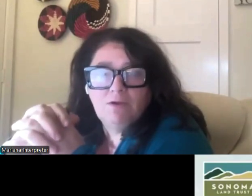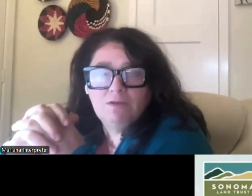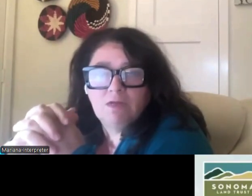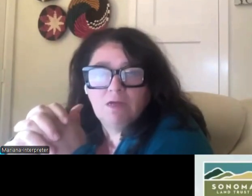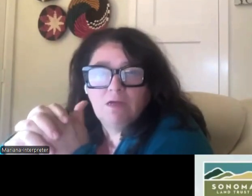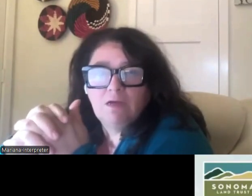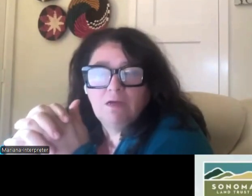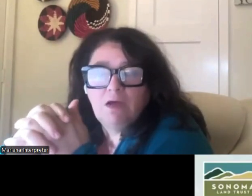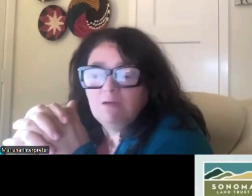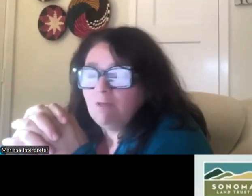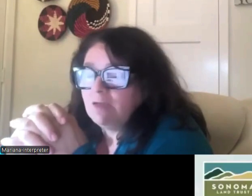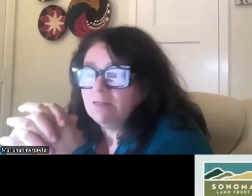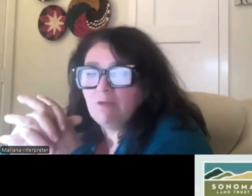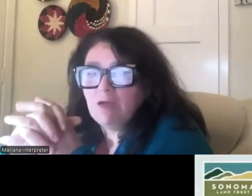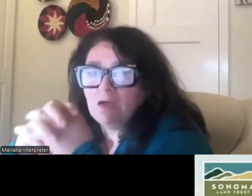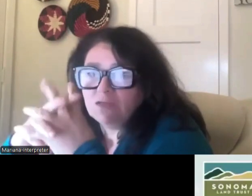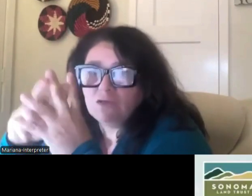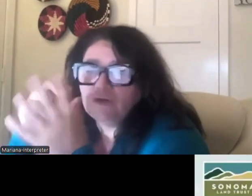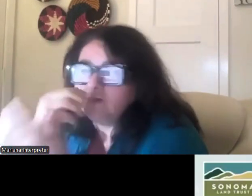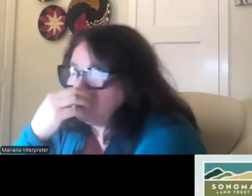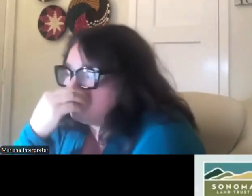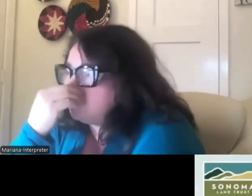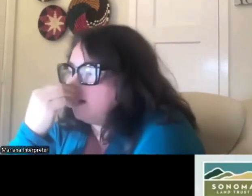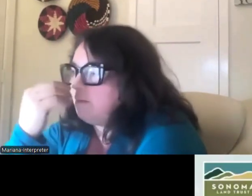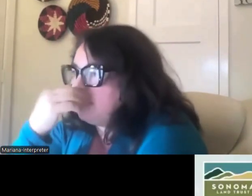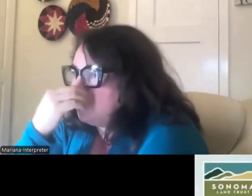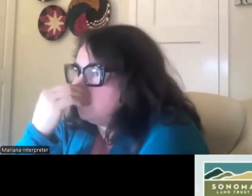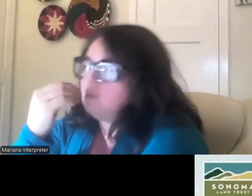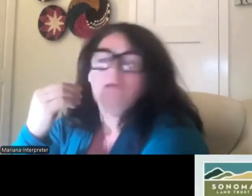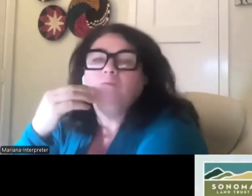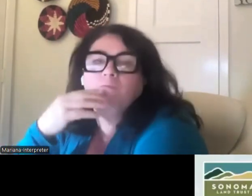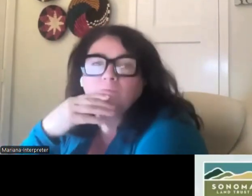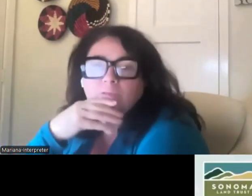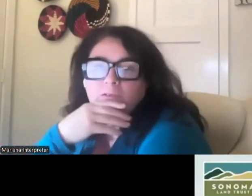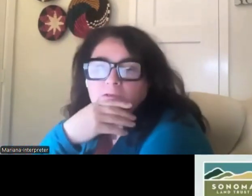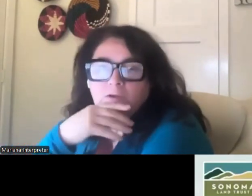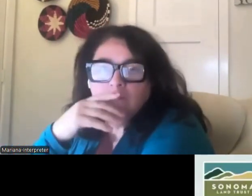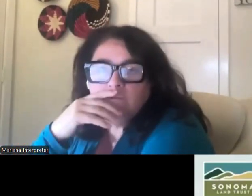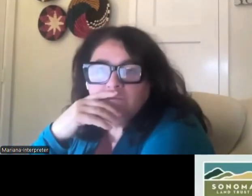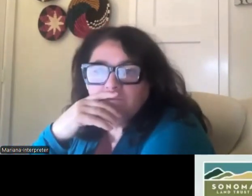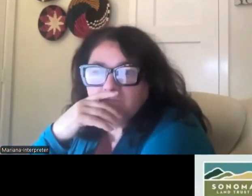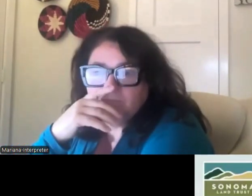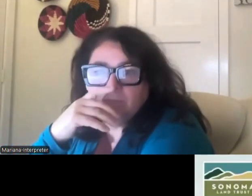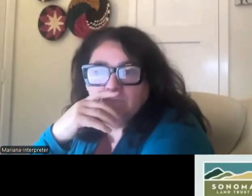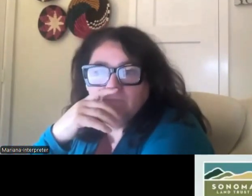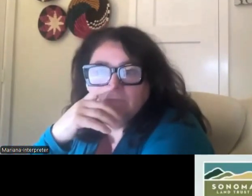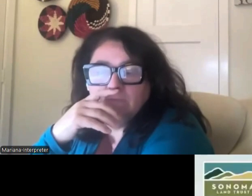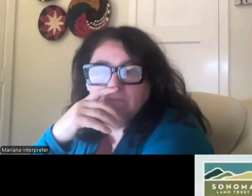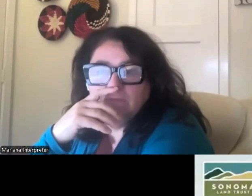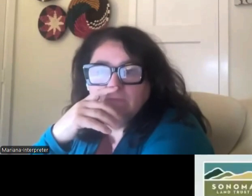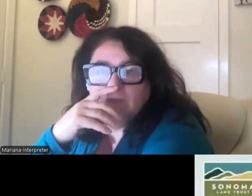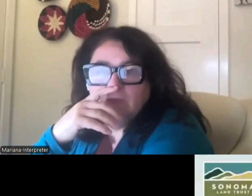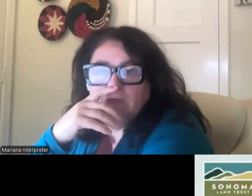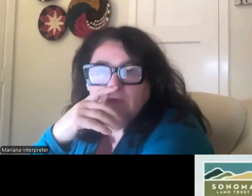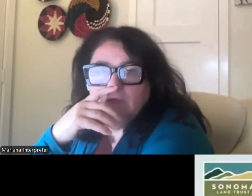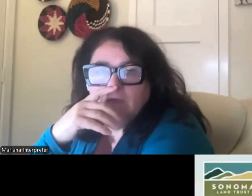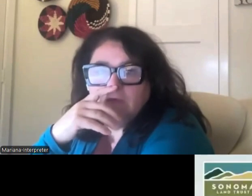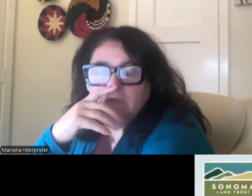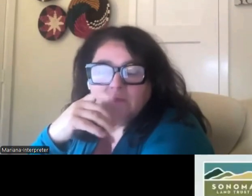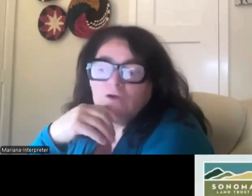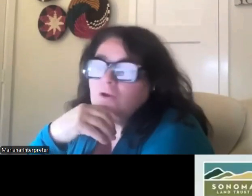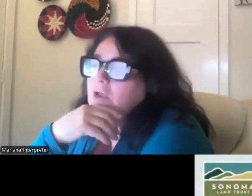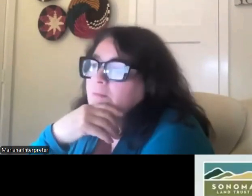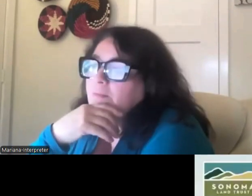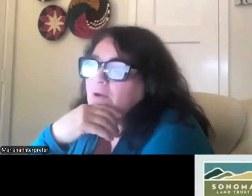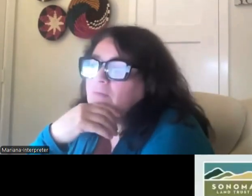lot more cases in California today across a wider range of the state than there used to be. And this is another sort of example of